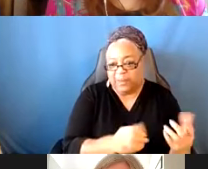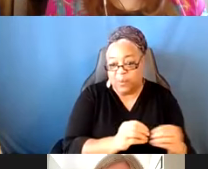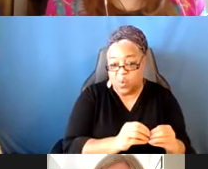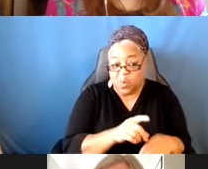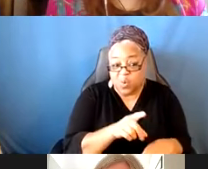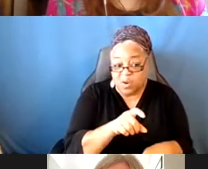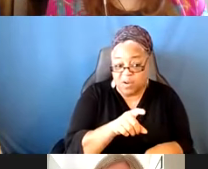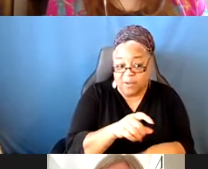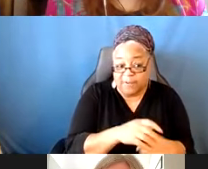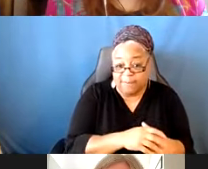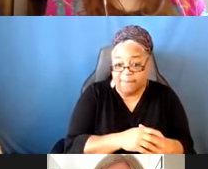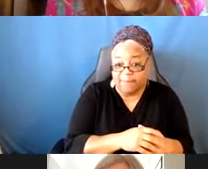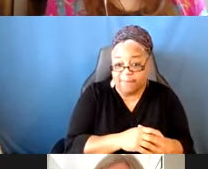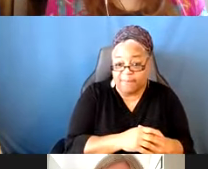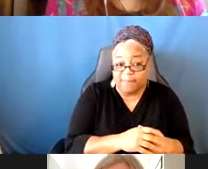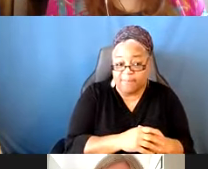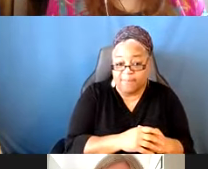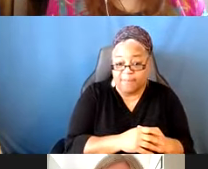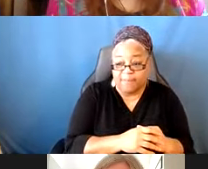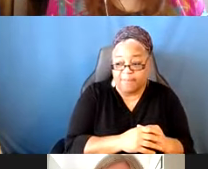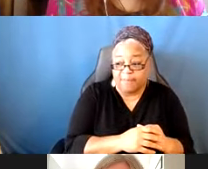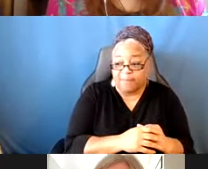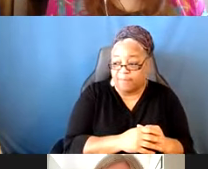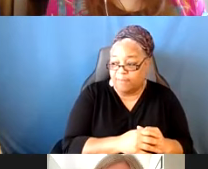I'm going to put the safety plan link in the chat again.